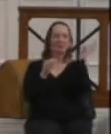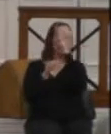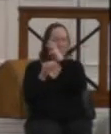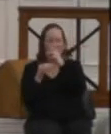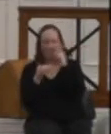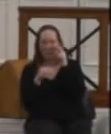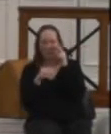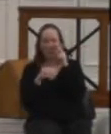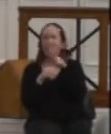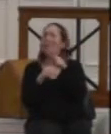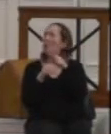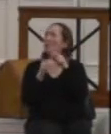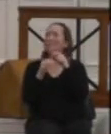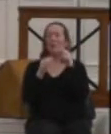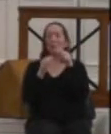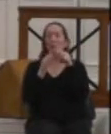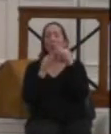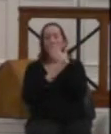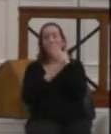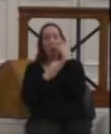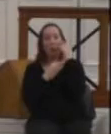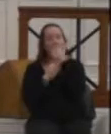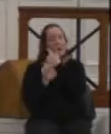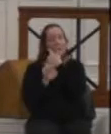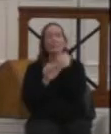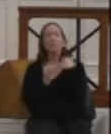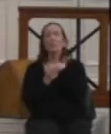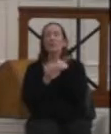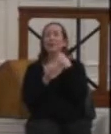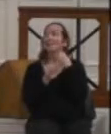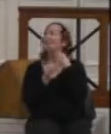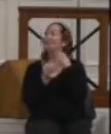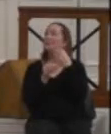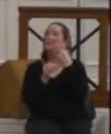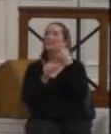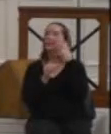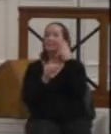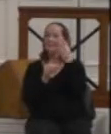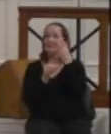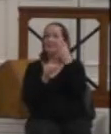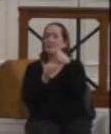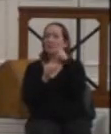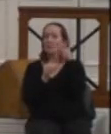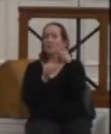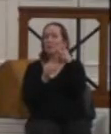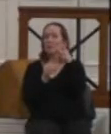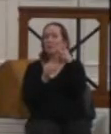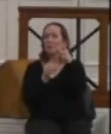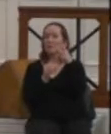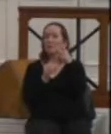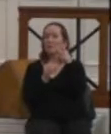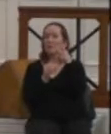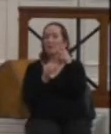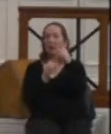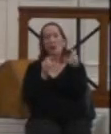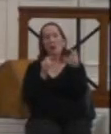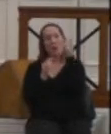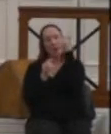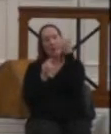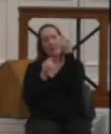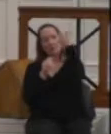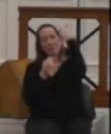through this, are able to see what's here. It's transferred through this eyeball onto the back of your